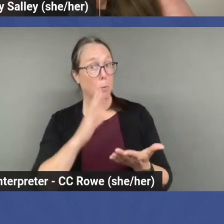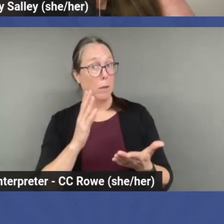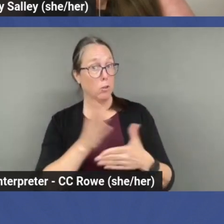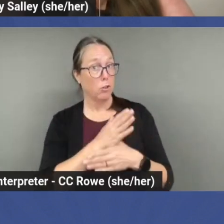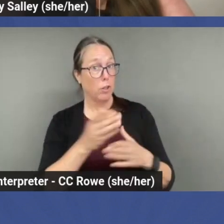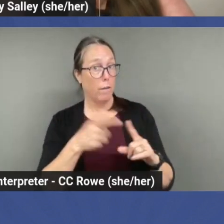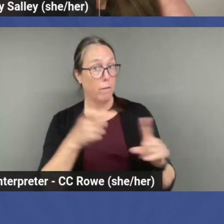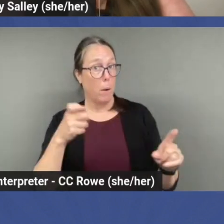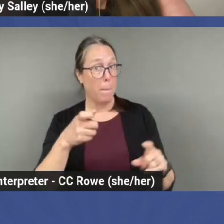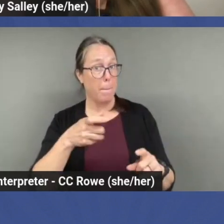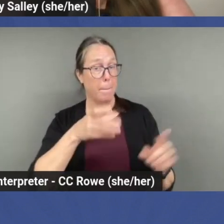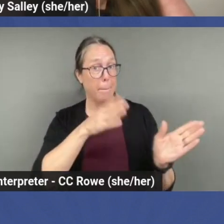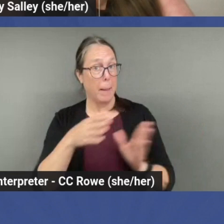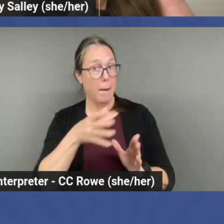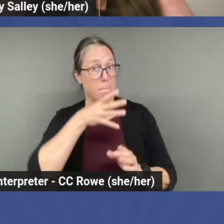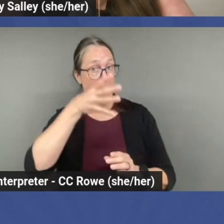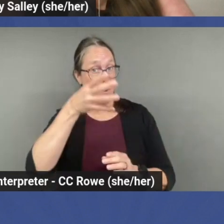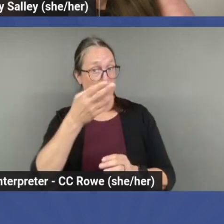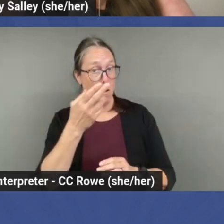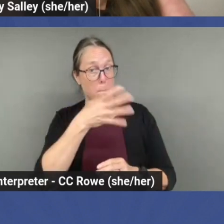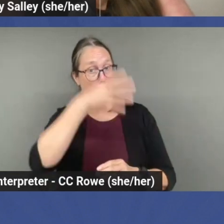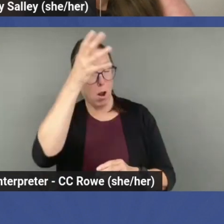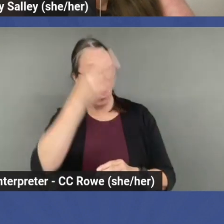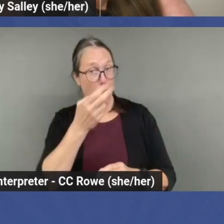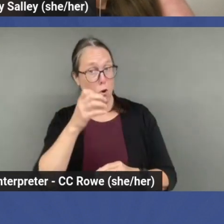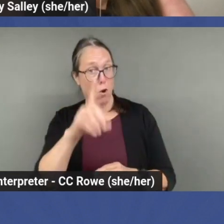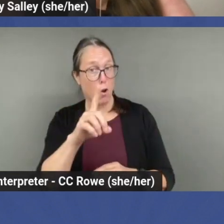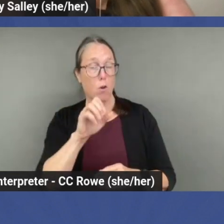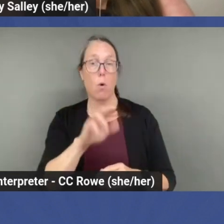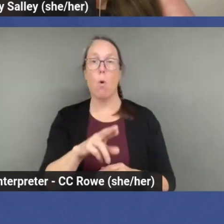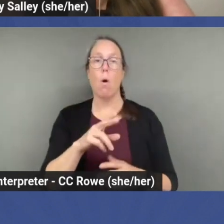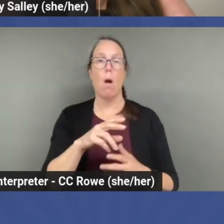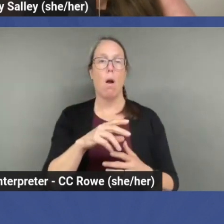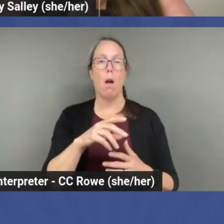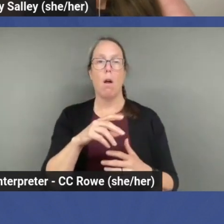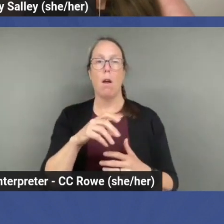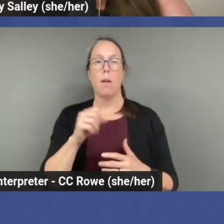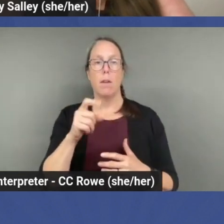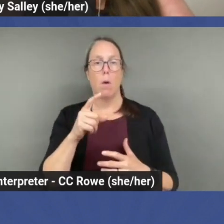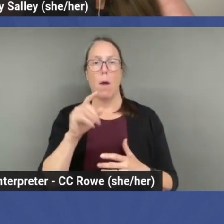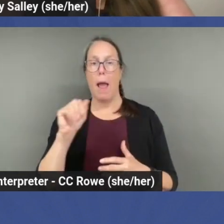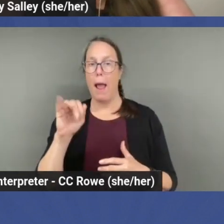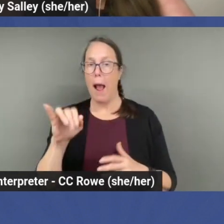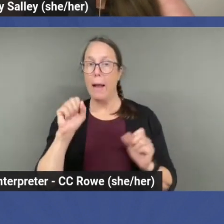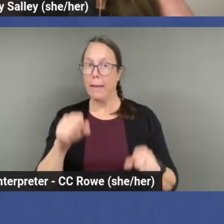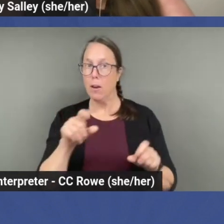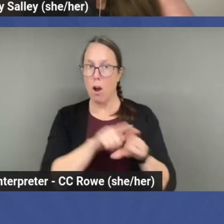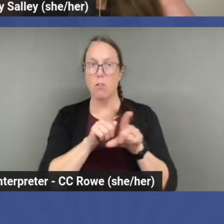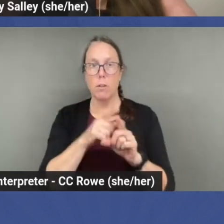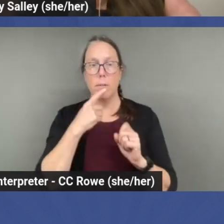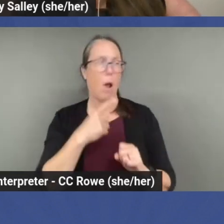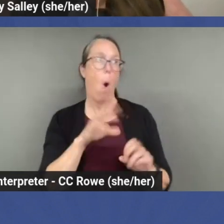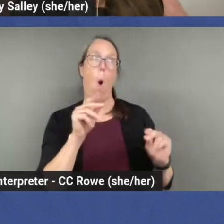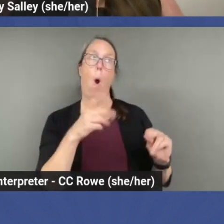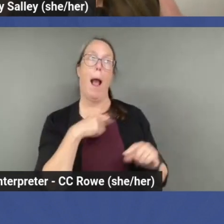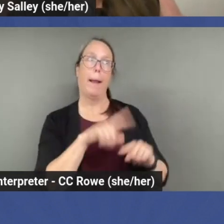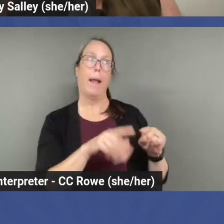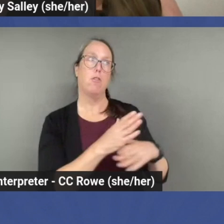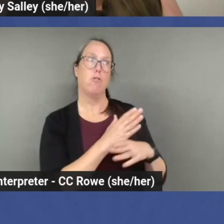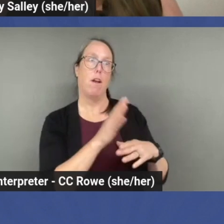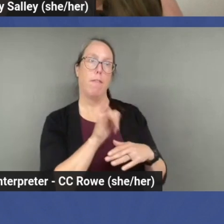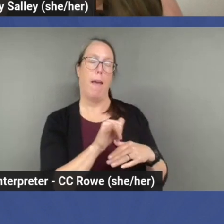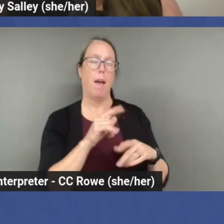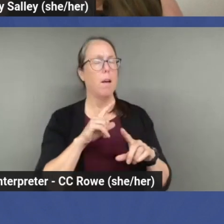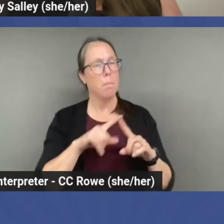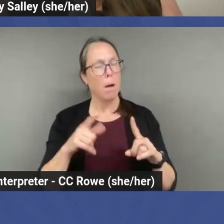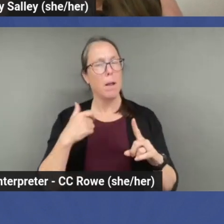like that I don't have the knowledge, and that goes beyond like what I can share, etc. No, so we really need to have them, at least